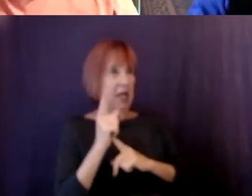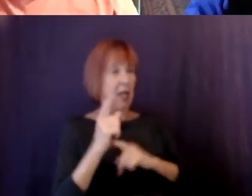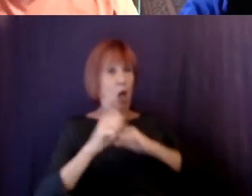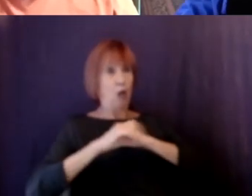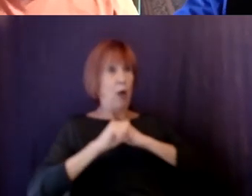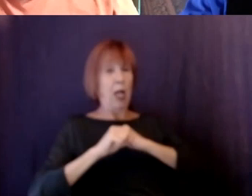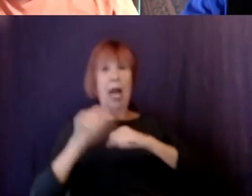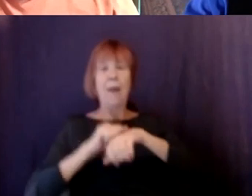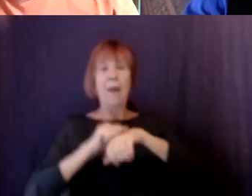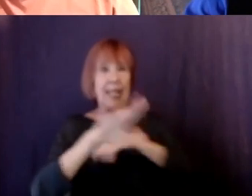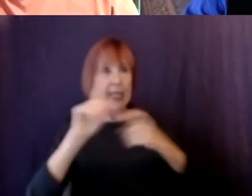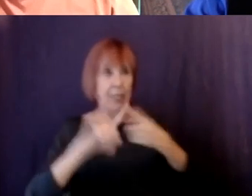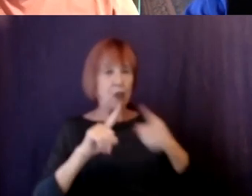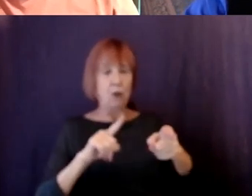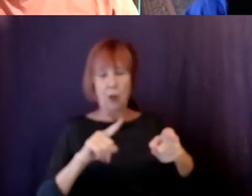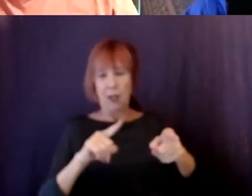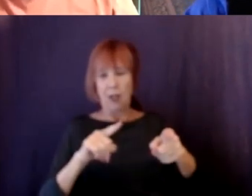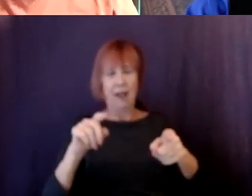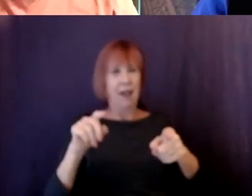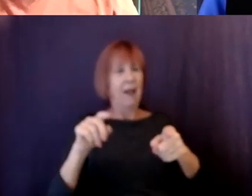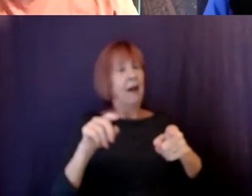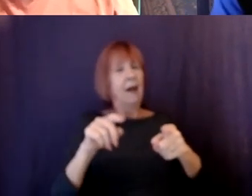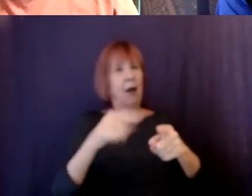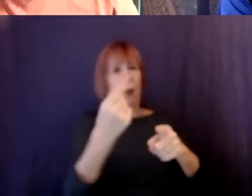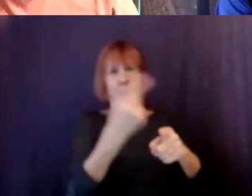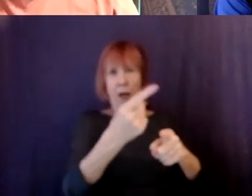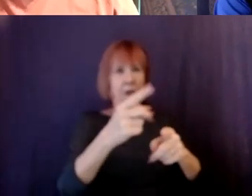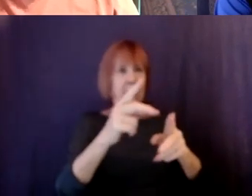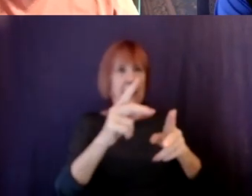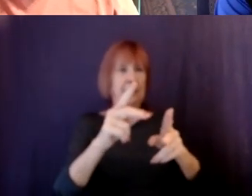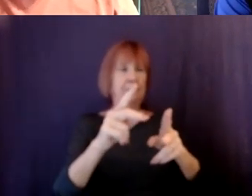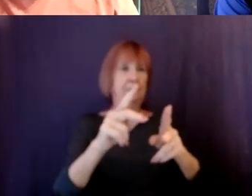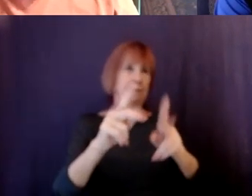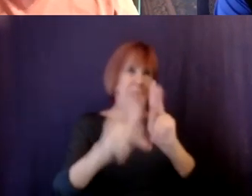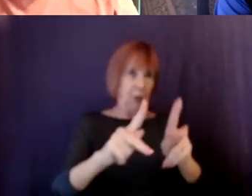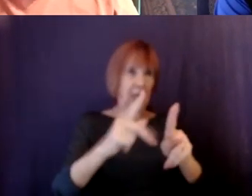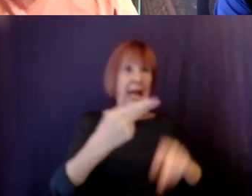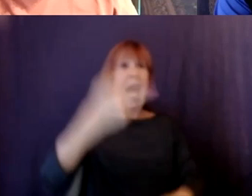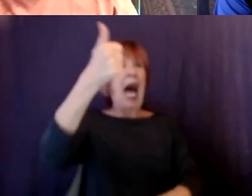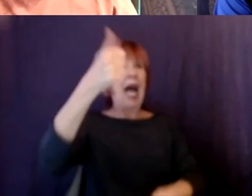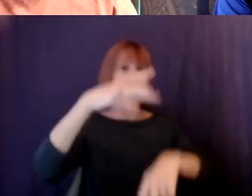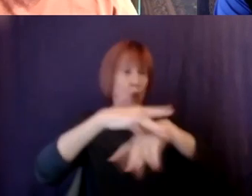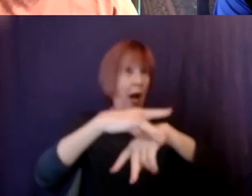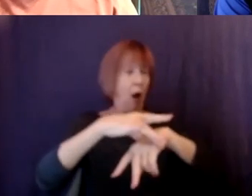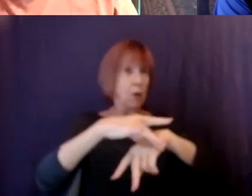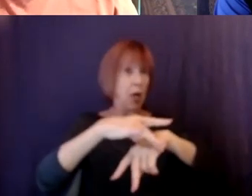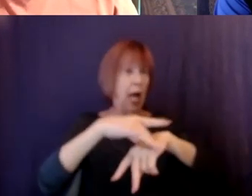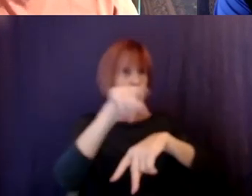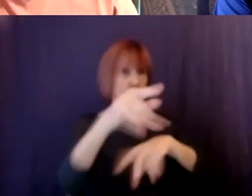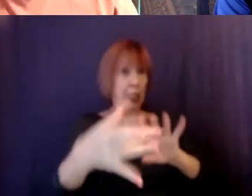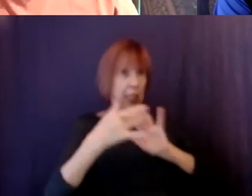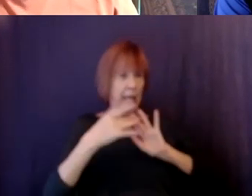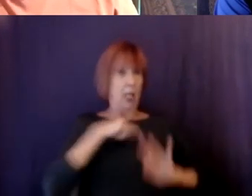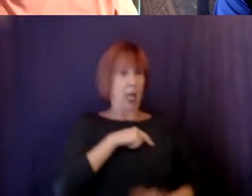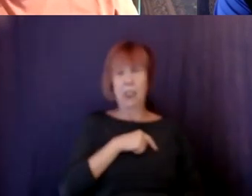Priya Swaminathan, who's one of the principals at Higher Ground. And she got back a hold of us and said, look,